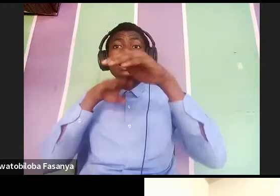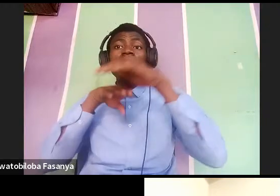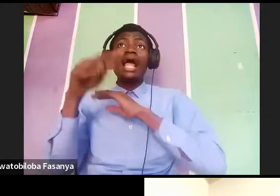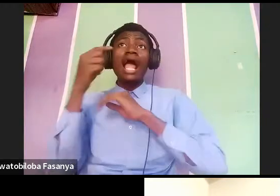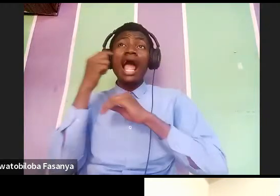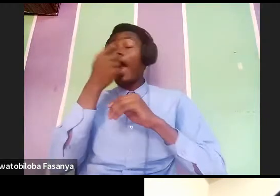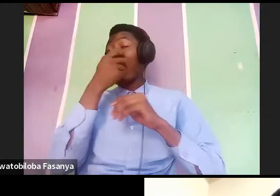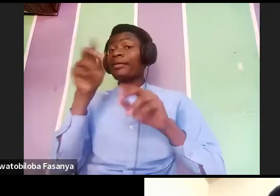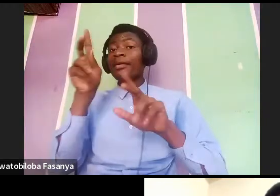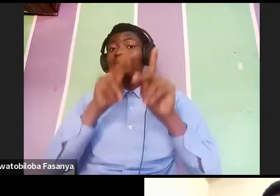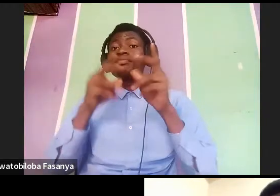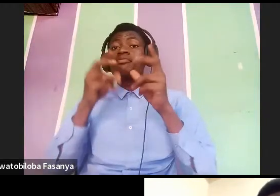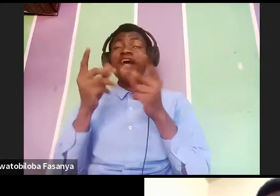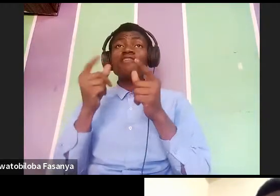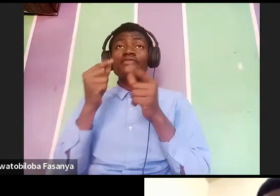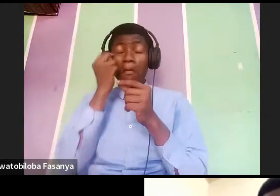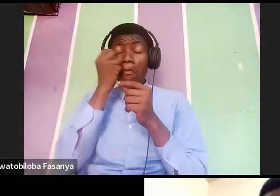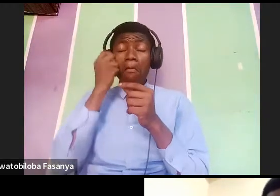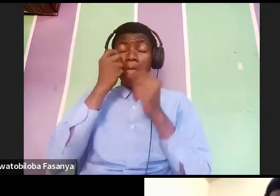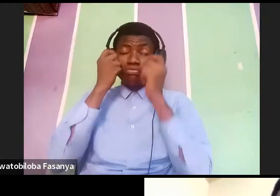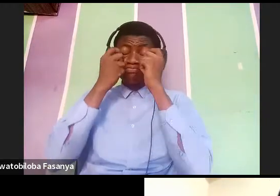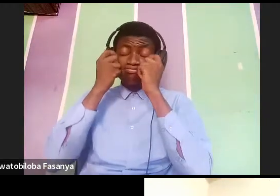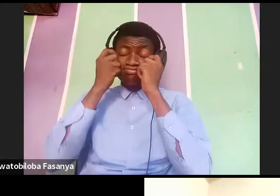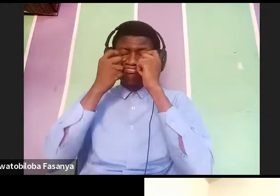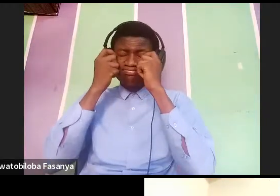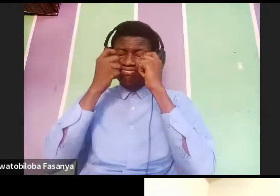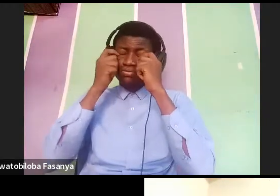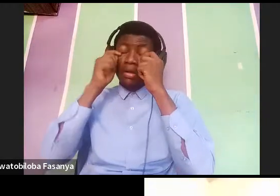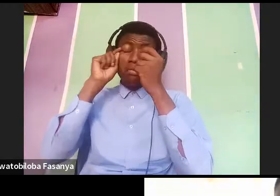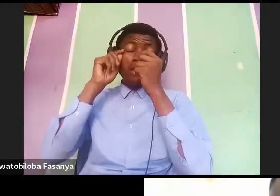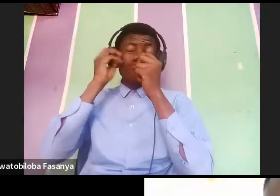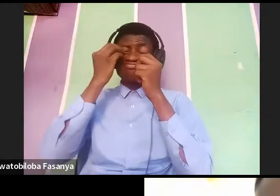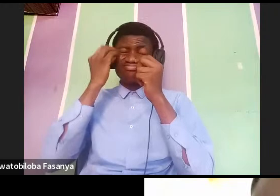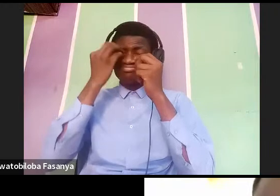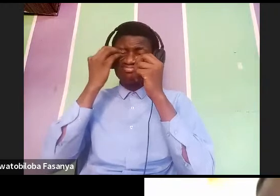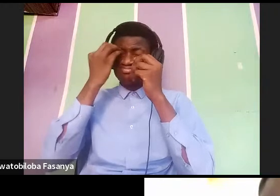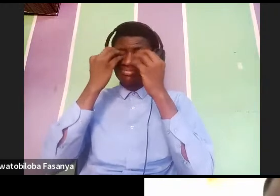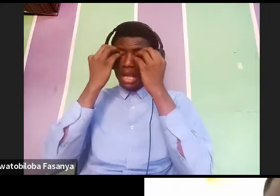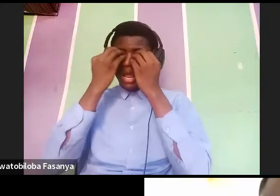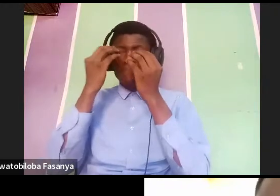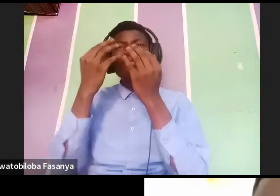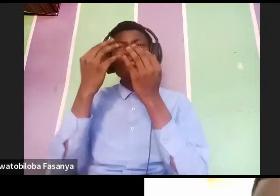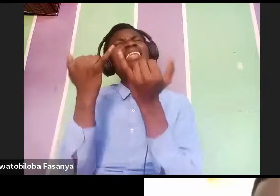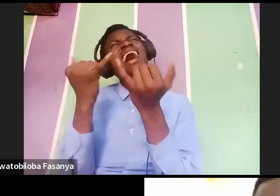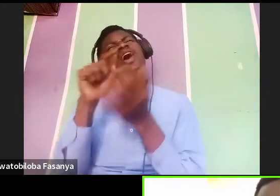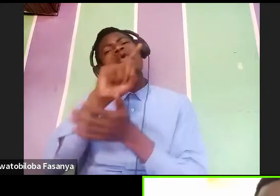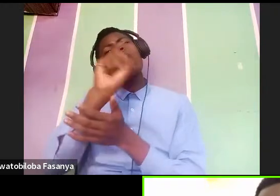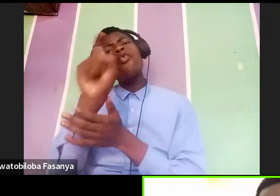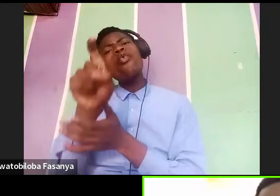it's just me or that's general. So basically, is it actually wrong to rub the eyes?